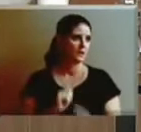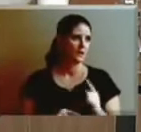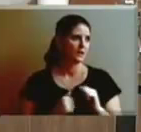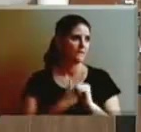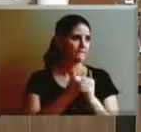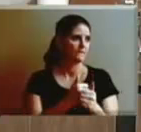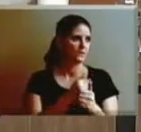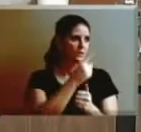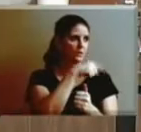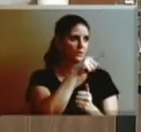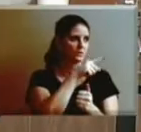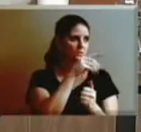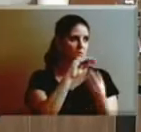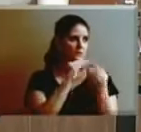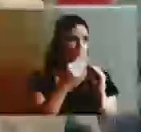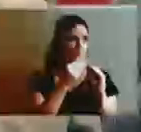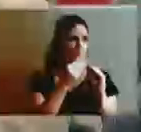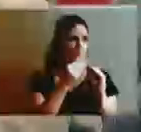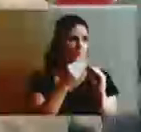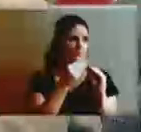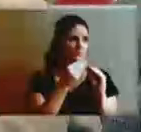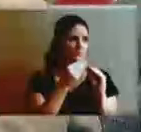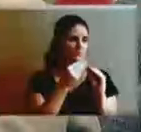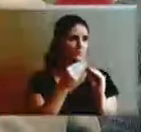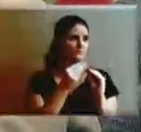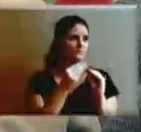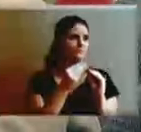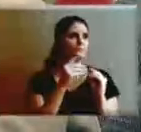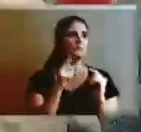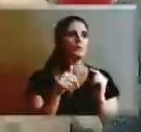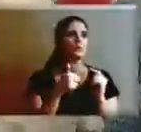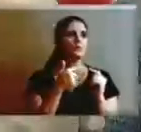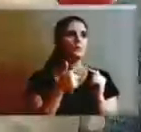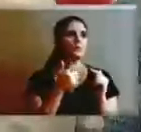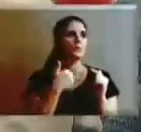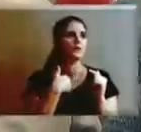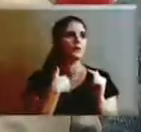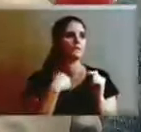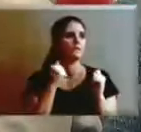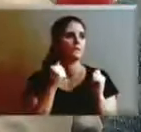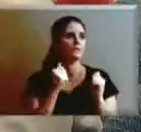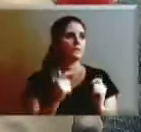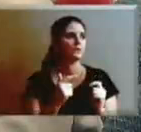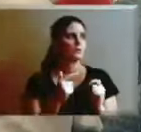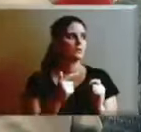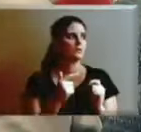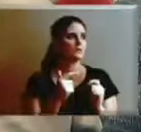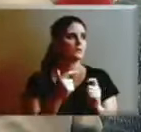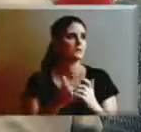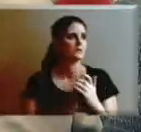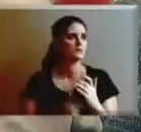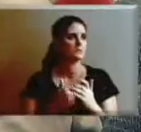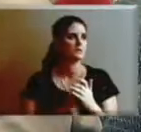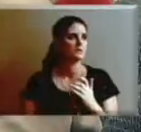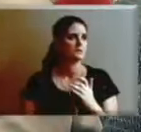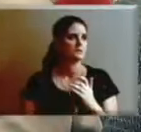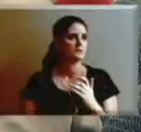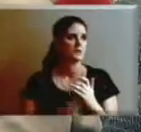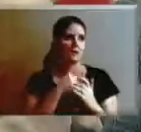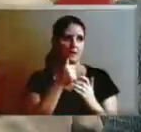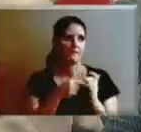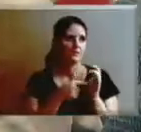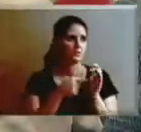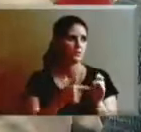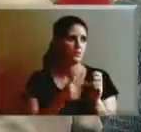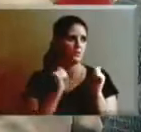Okay. When you take all of the expenses, what I've laid out here are not all of the increases that we